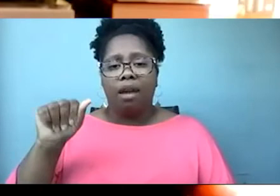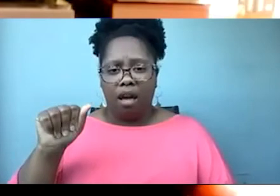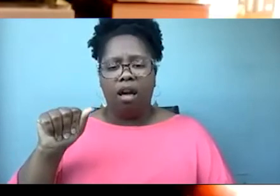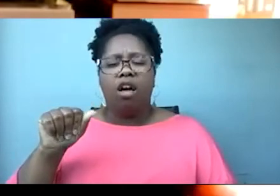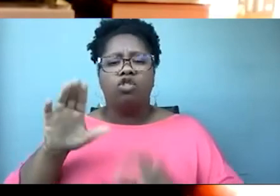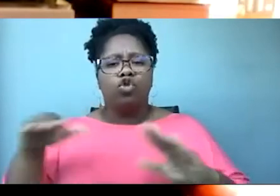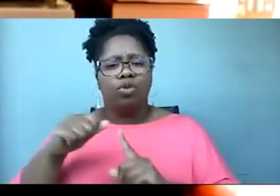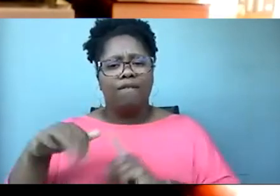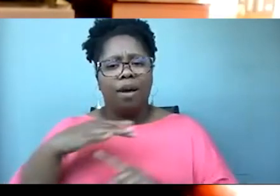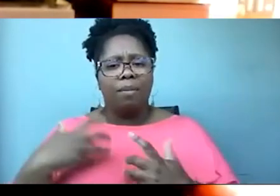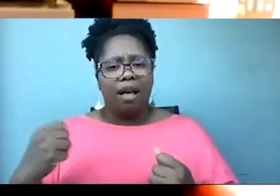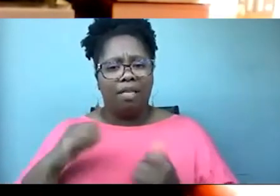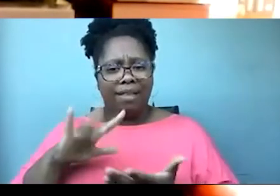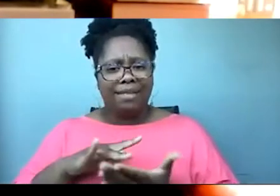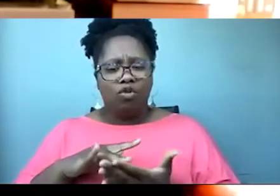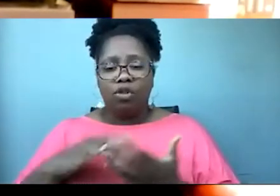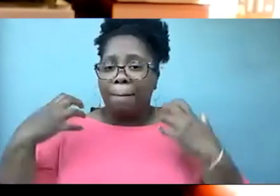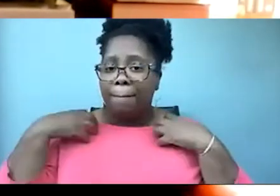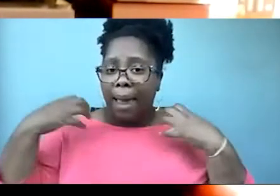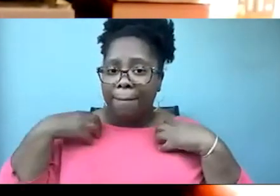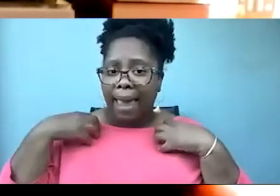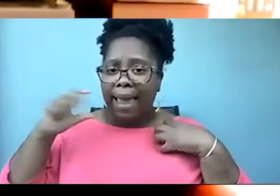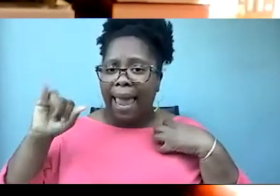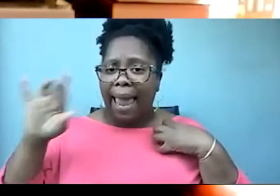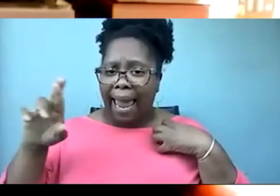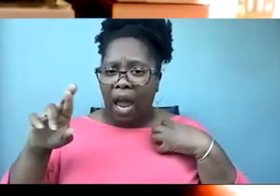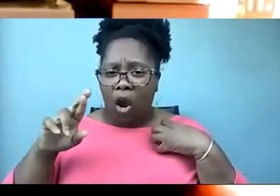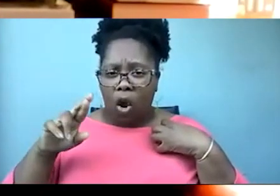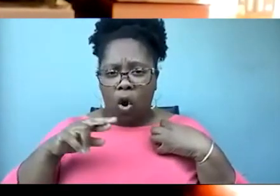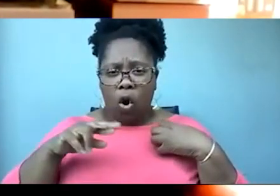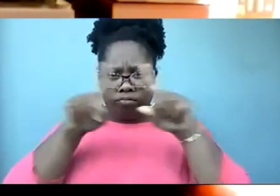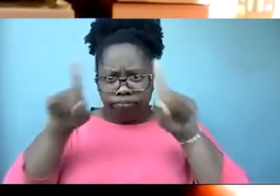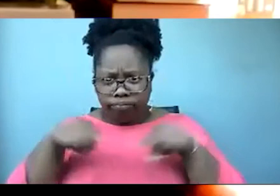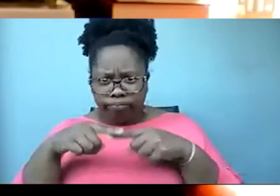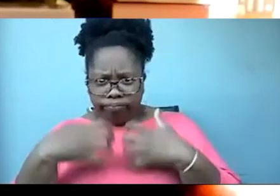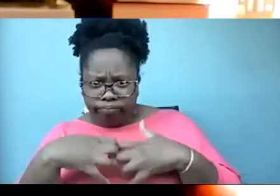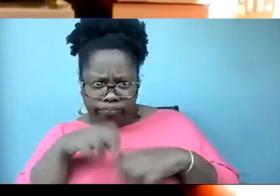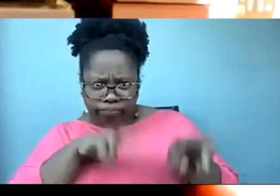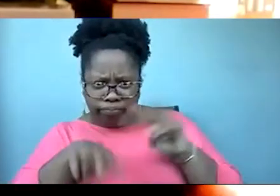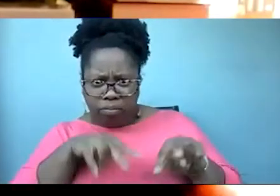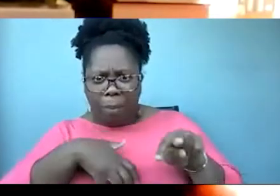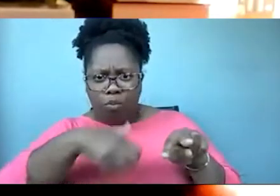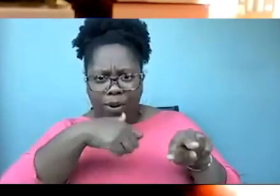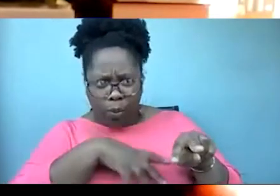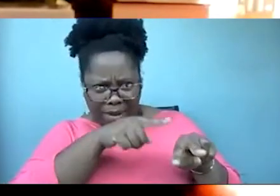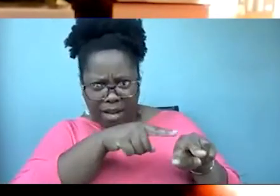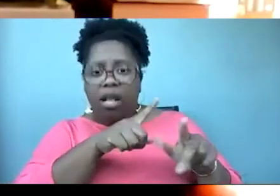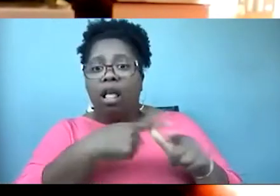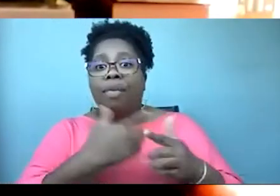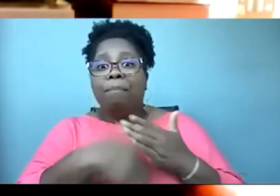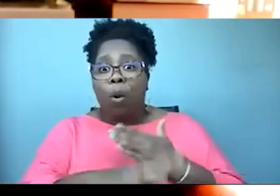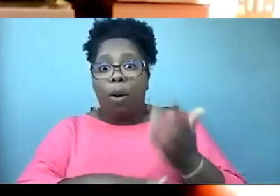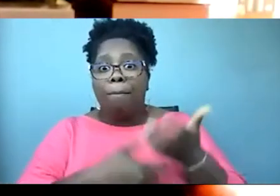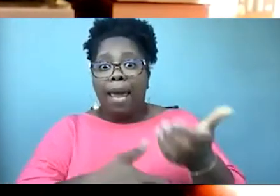then studying their children, the resulting children, that gave us the ammunition to continue to hammer the